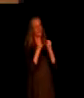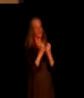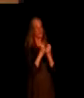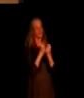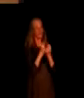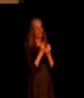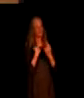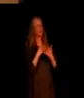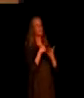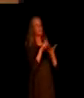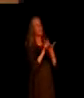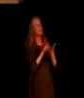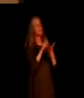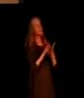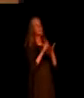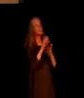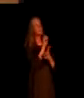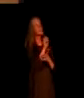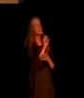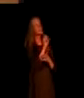this time we had some